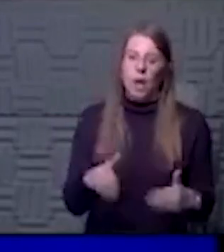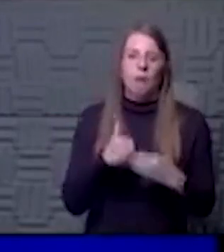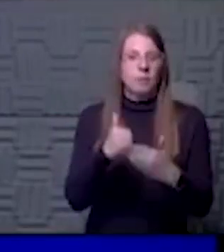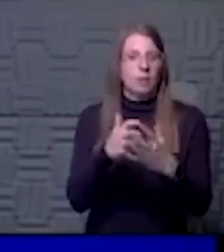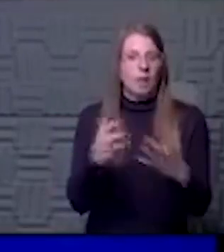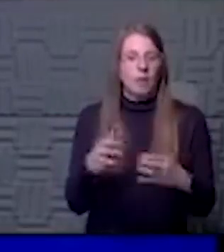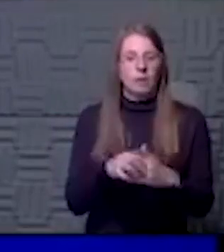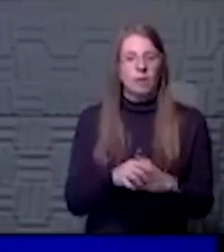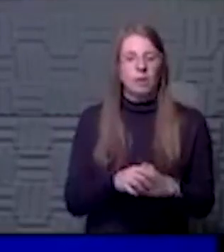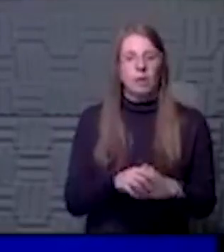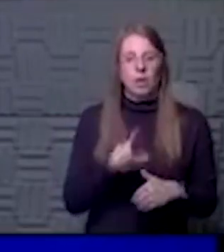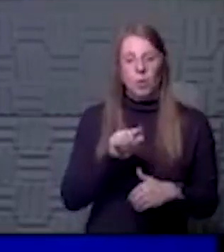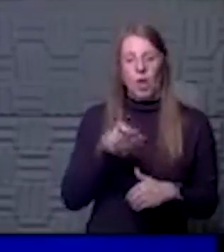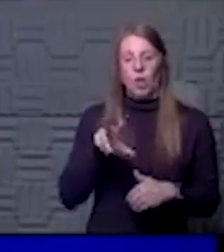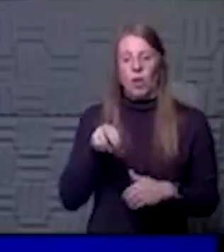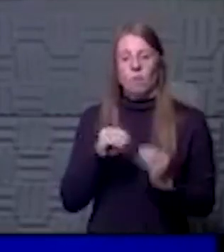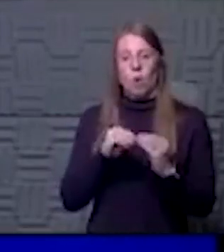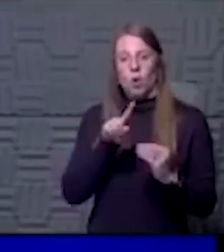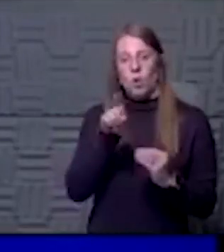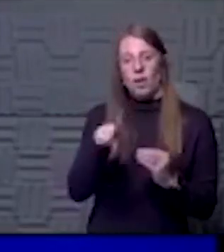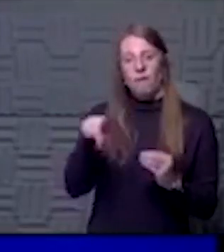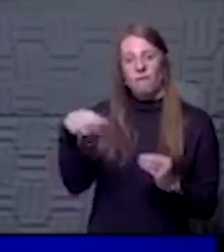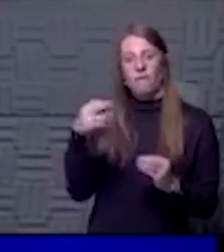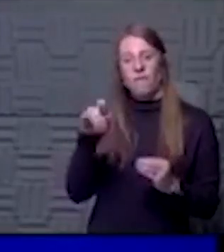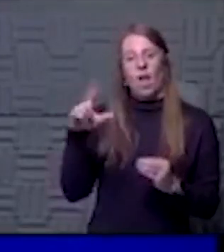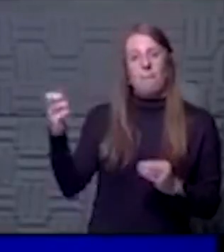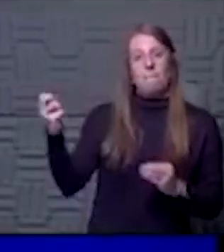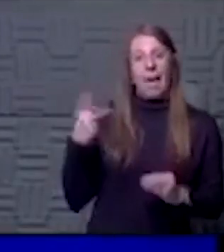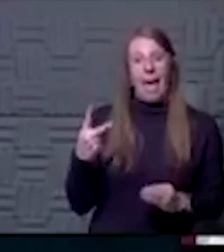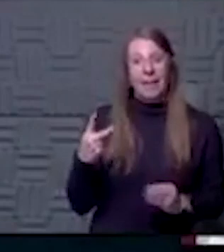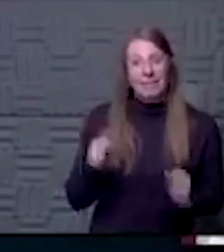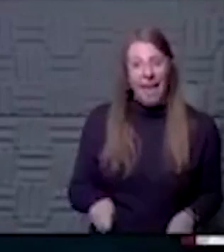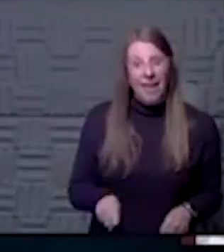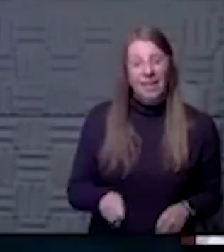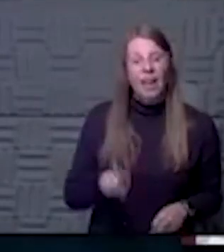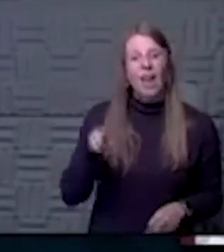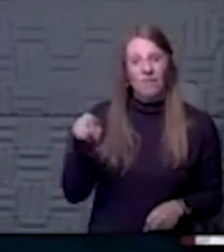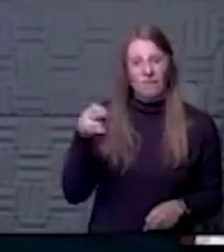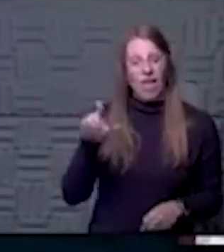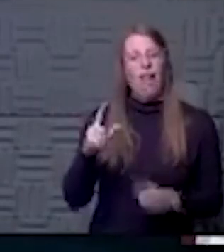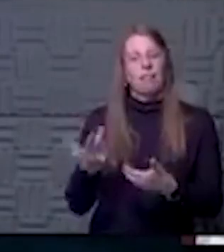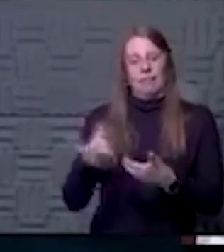We have about 20 or 30 more questions. Can Phil come back? That's what I want to Phil, know. we'll bring you back.